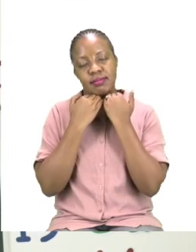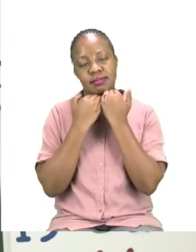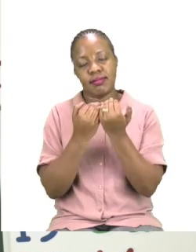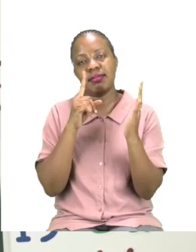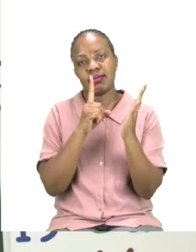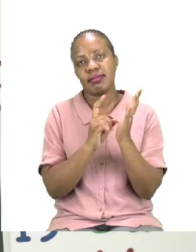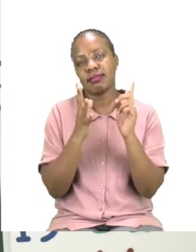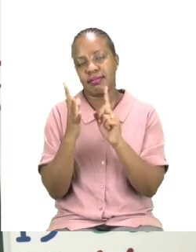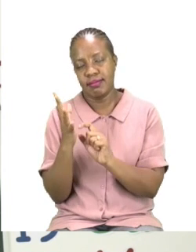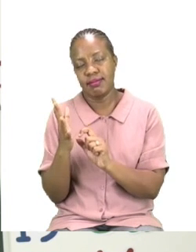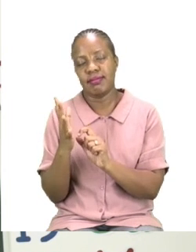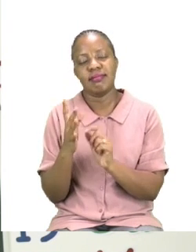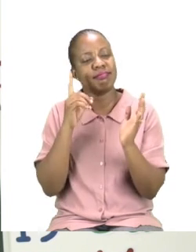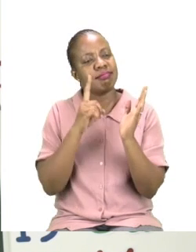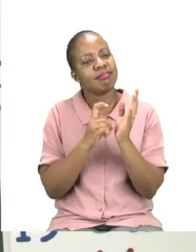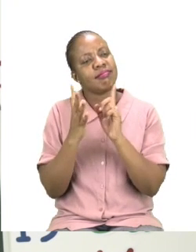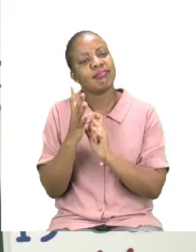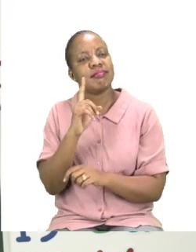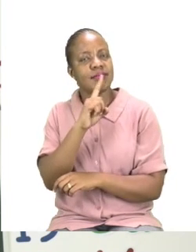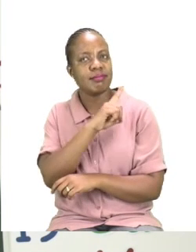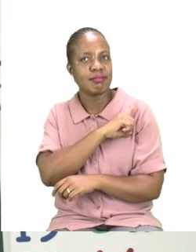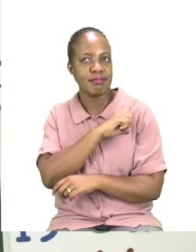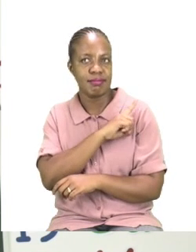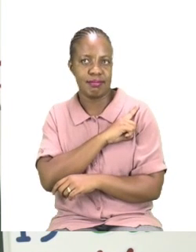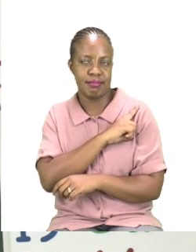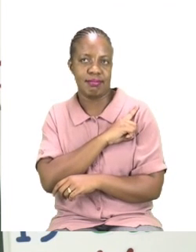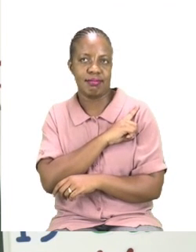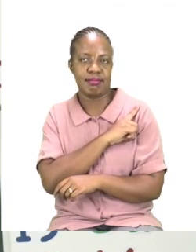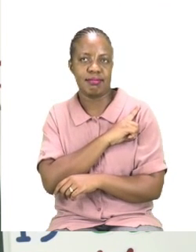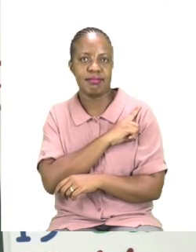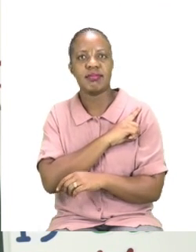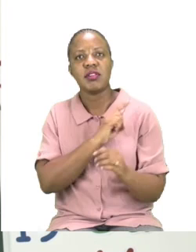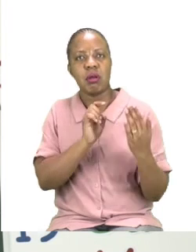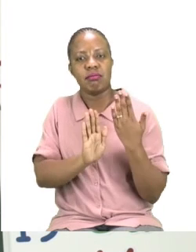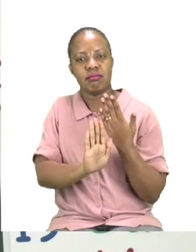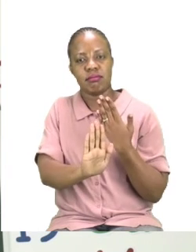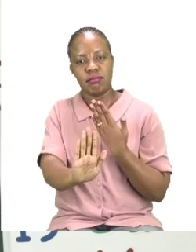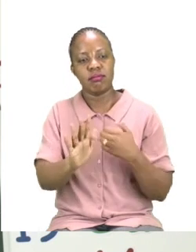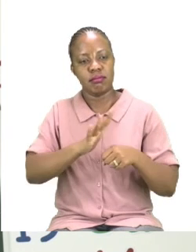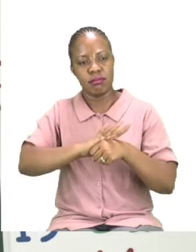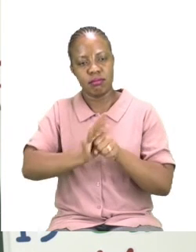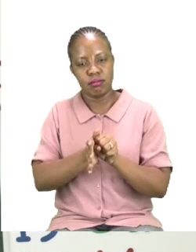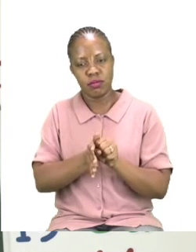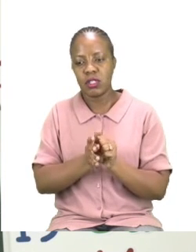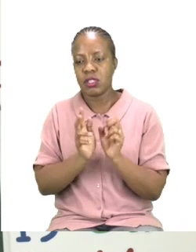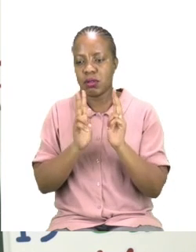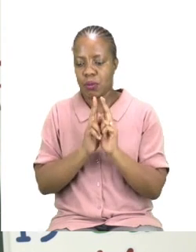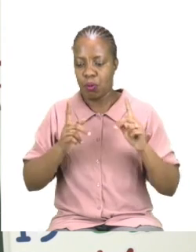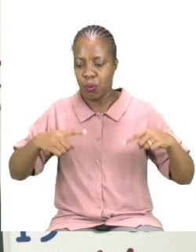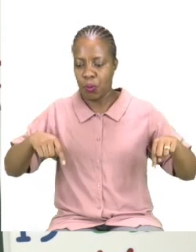and girls, we sanitize so that we can stay safe and make sure other people around us are also safe.